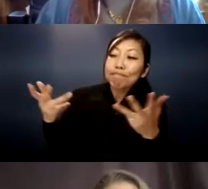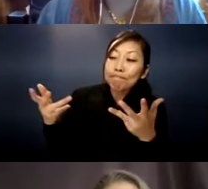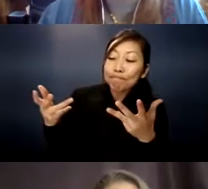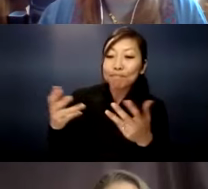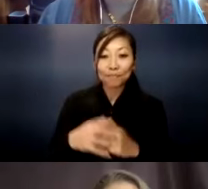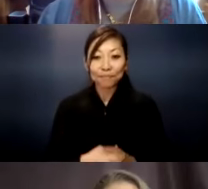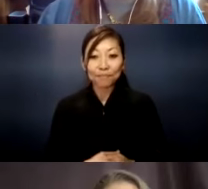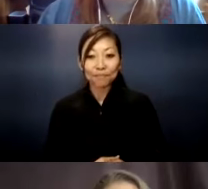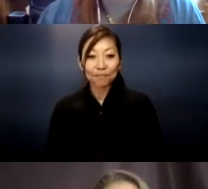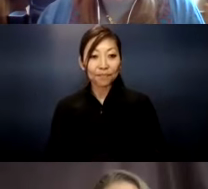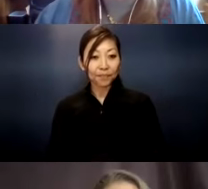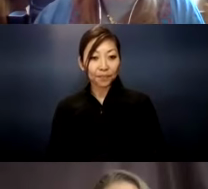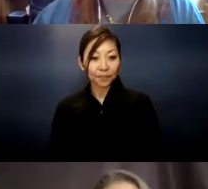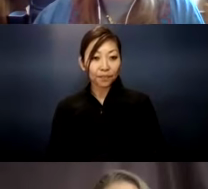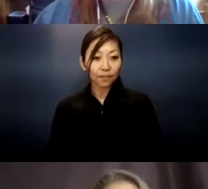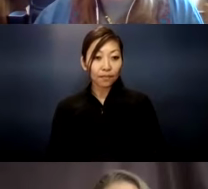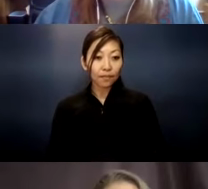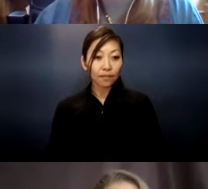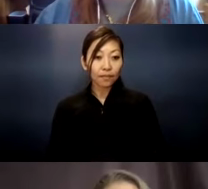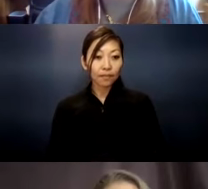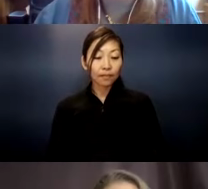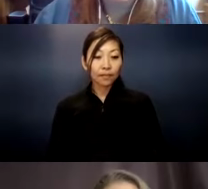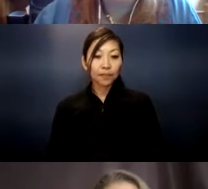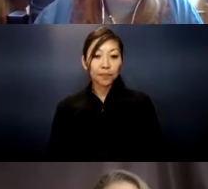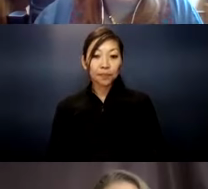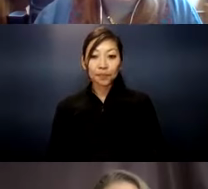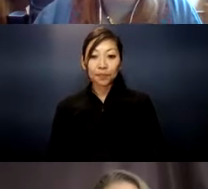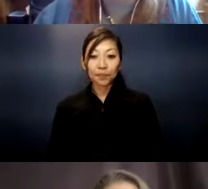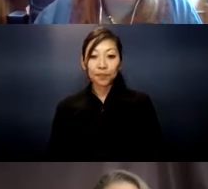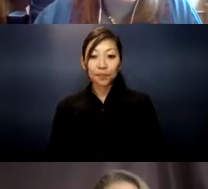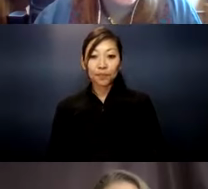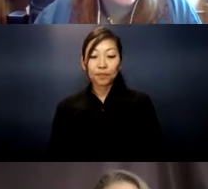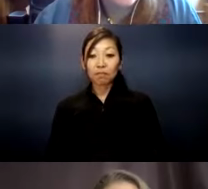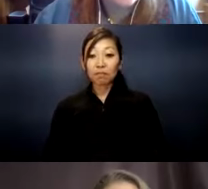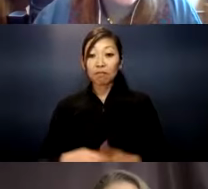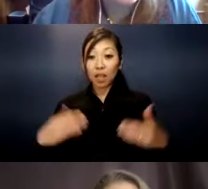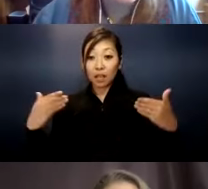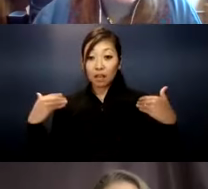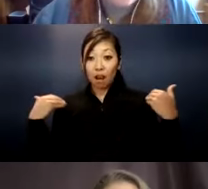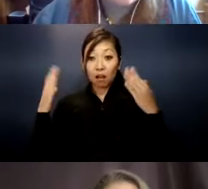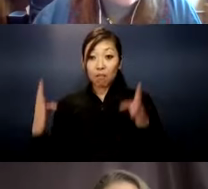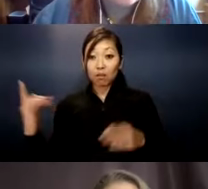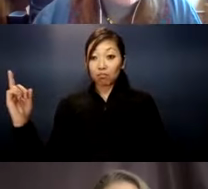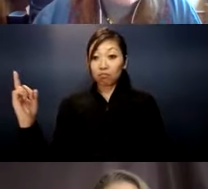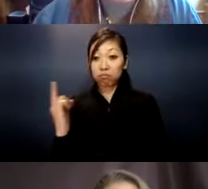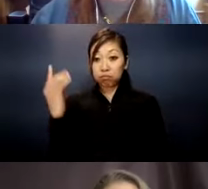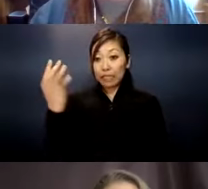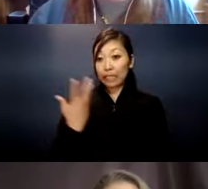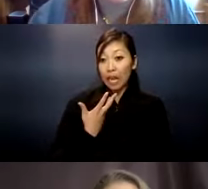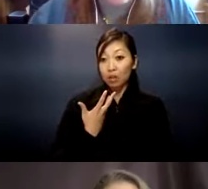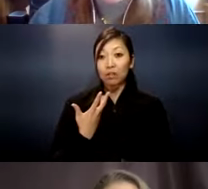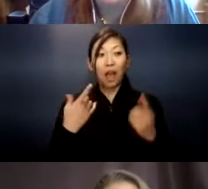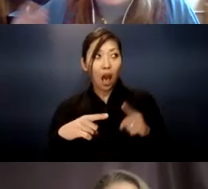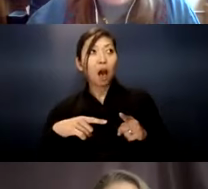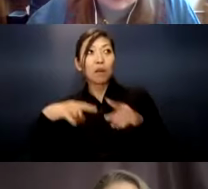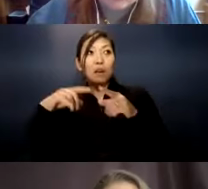Okay. And then when you're responding to disclosure, a lot of times, I mean, for